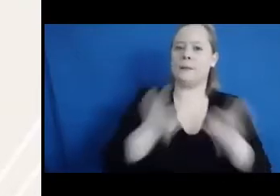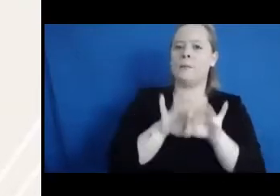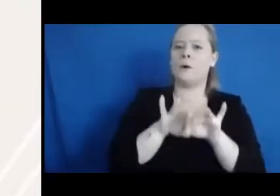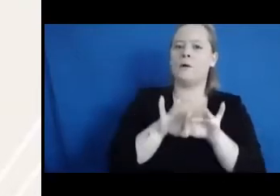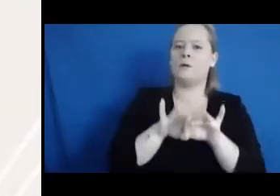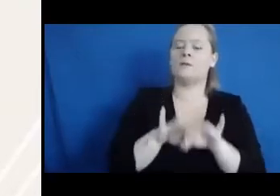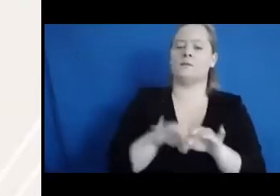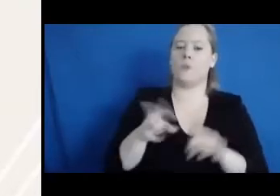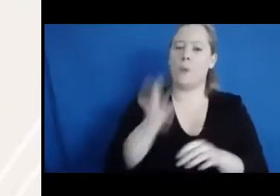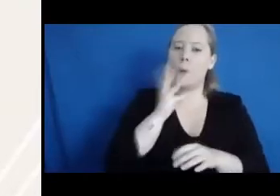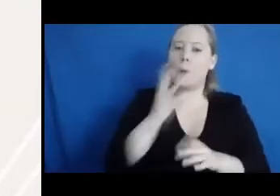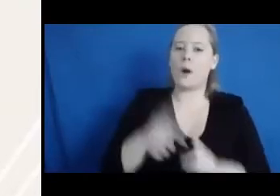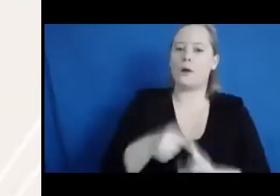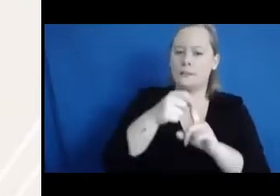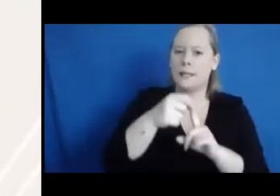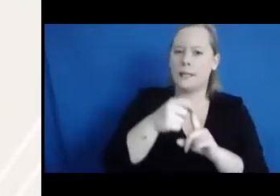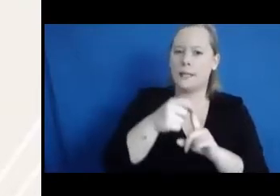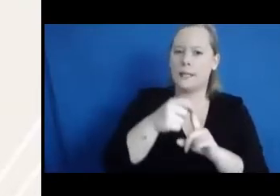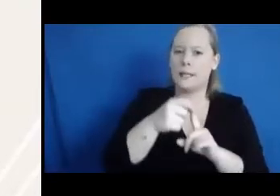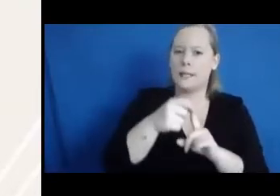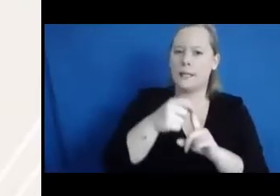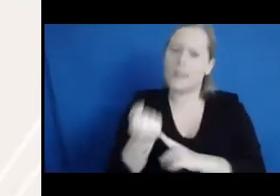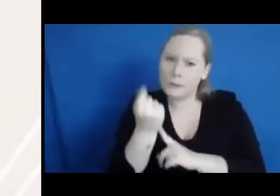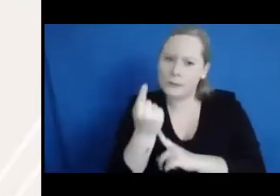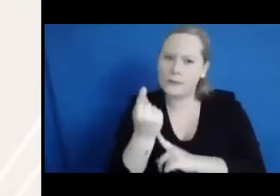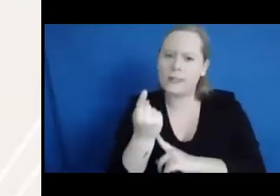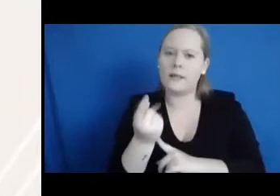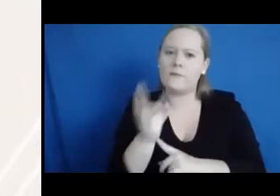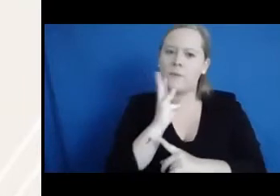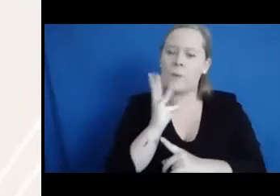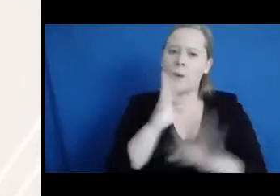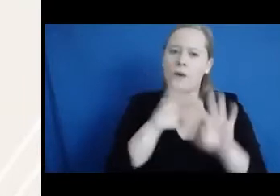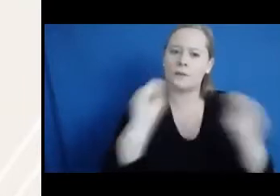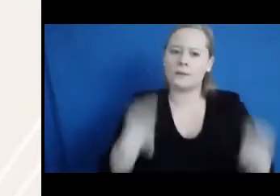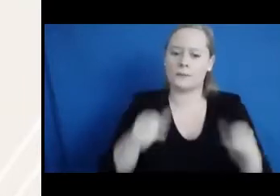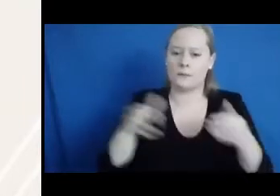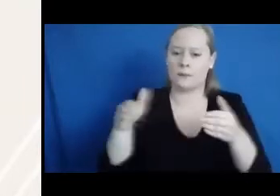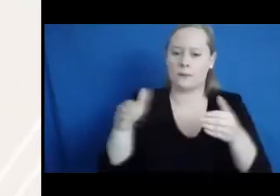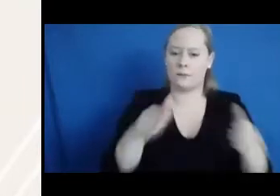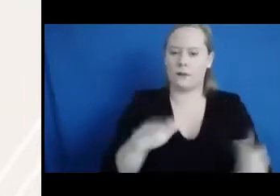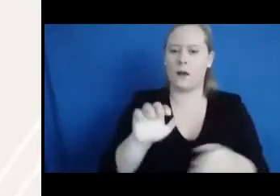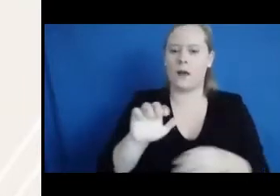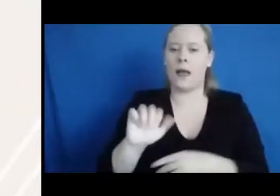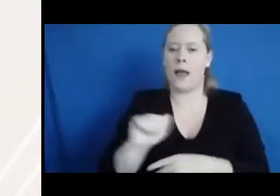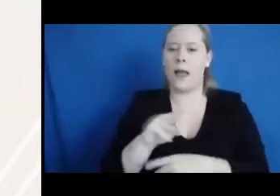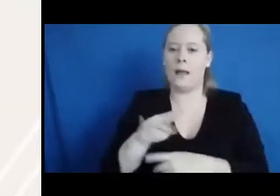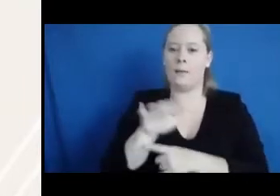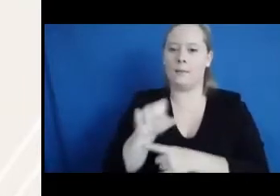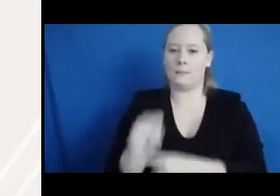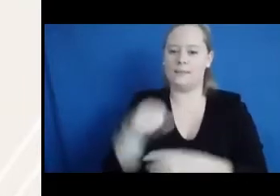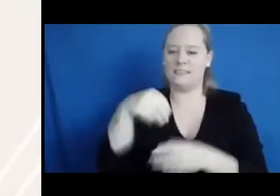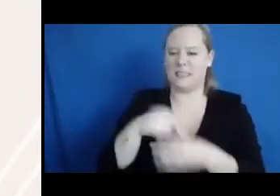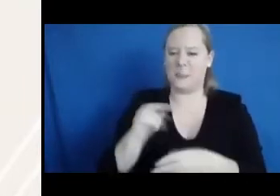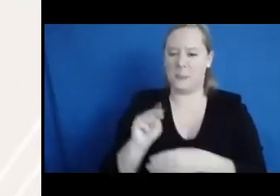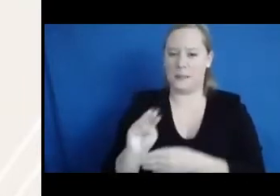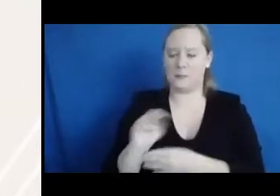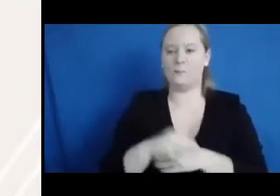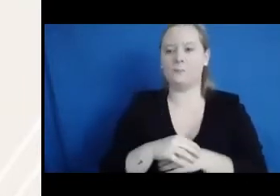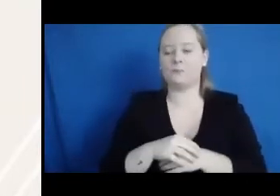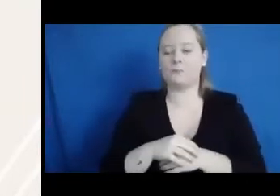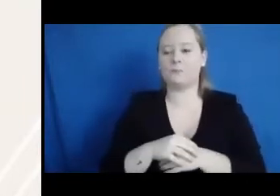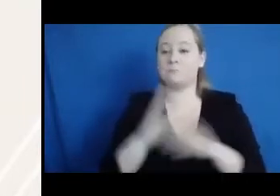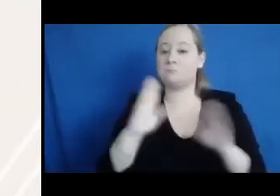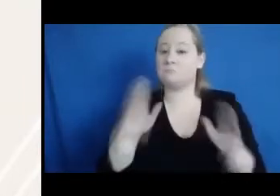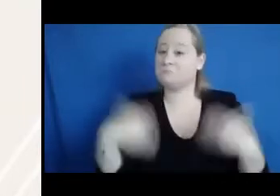hydrogeologic understanding of the aquifer system along the Animas River in northern New Mexico. And so, Stacy, you are